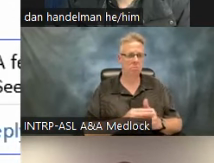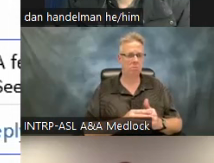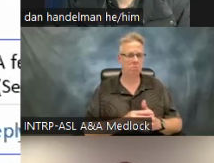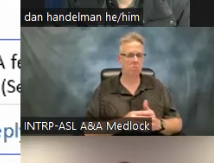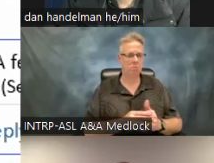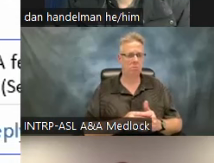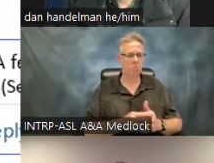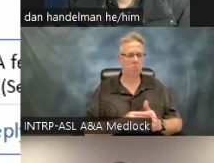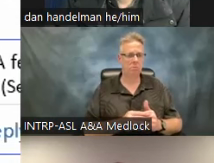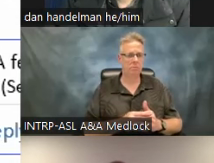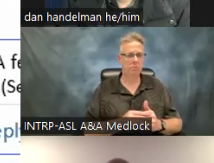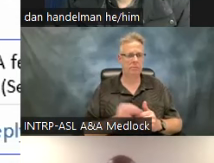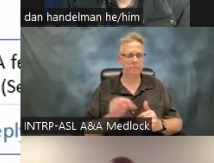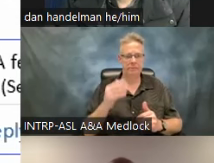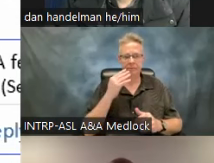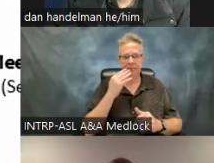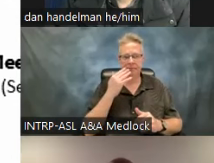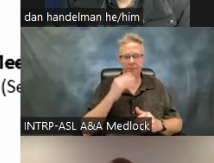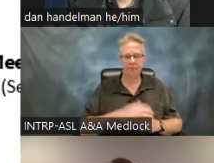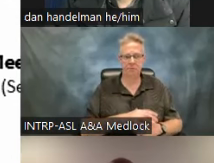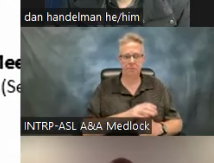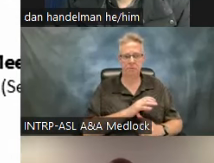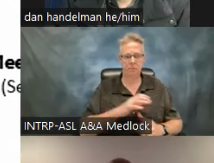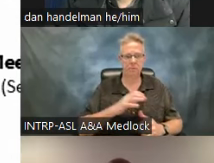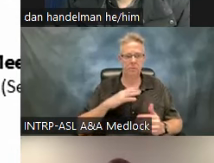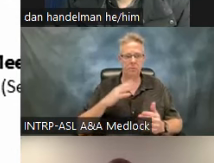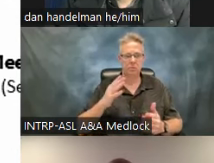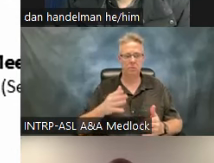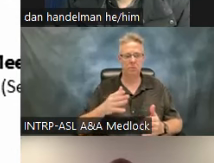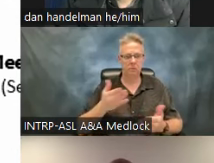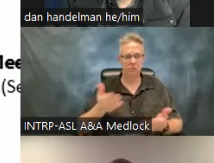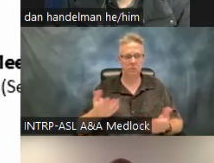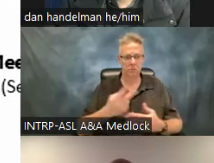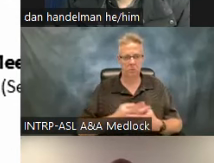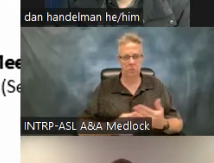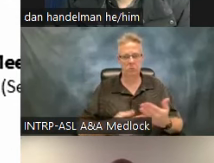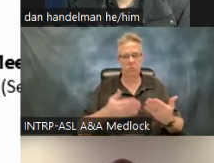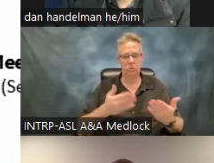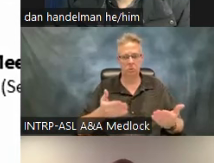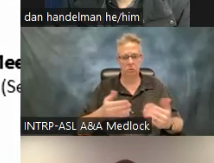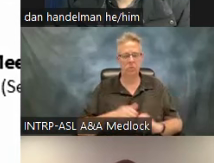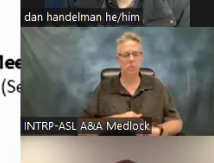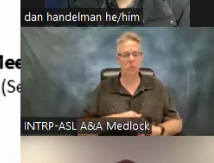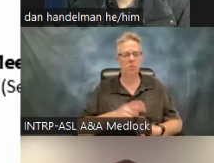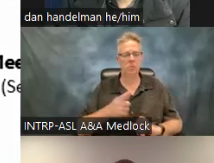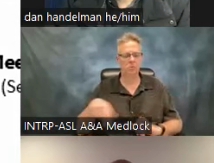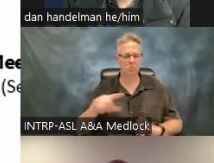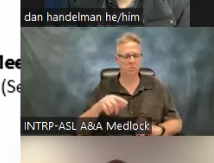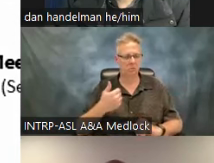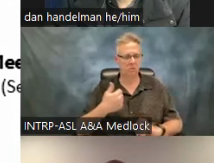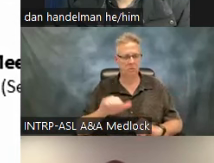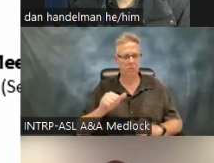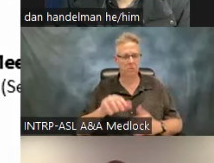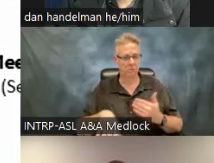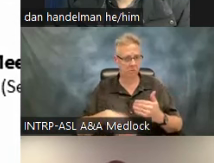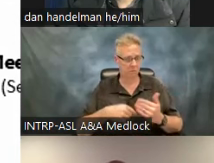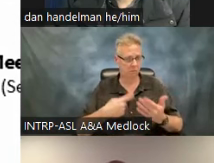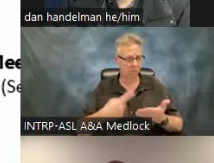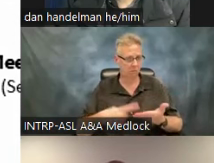Thank you, Commissioner Simab and Co-Chair Dan and Ovi. Is there an additional discussion